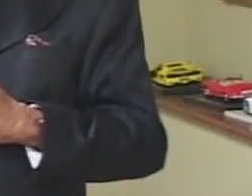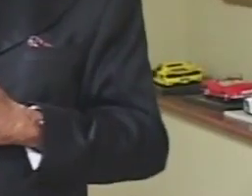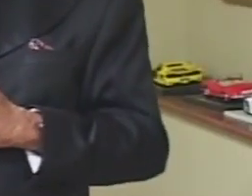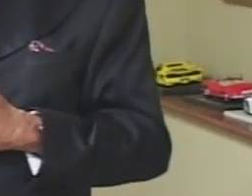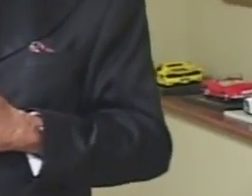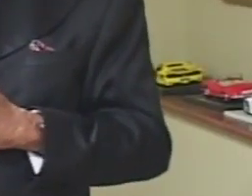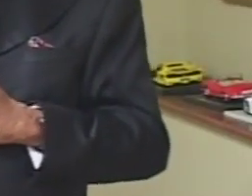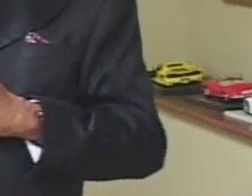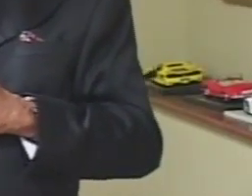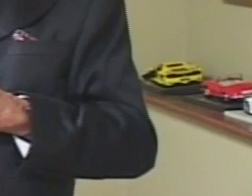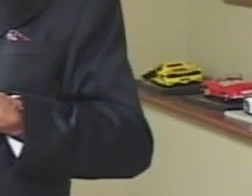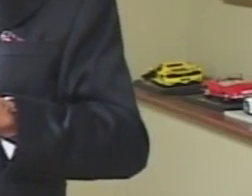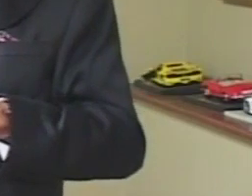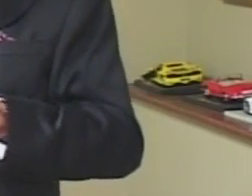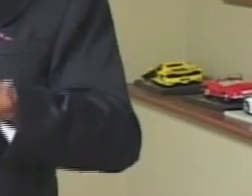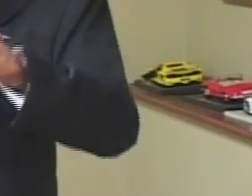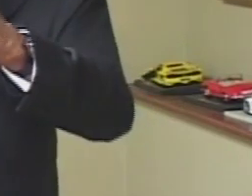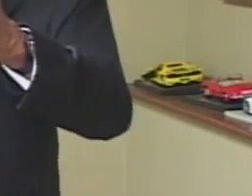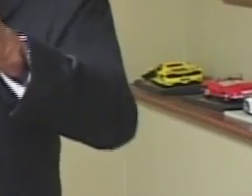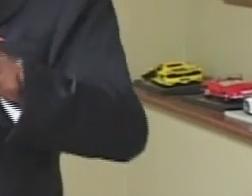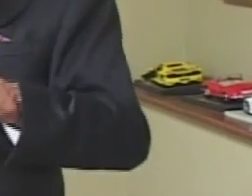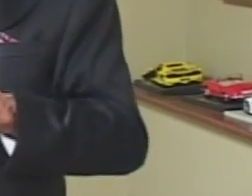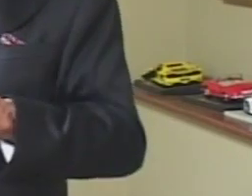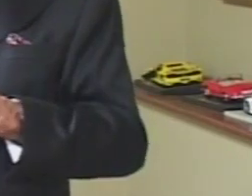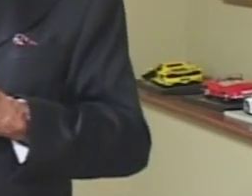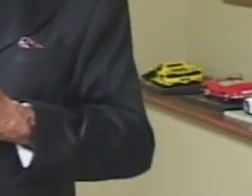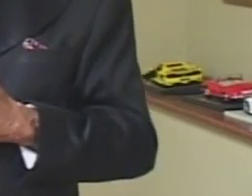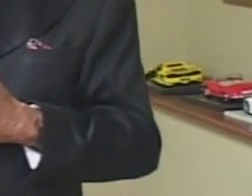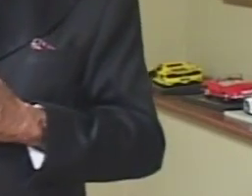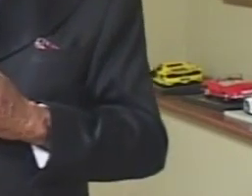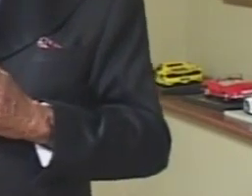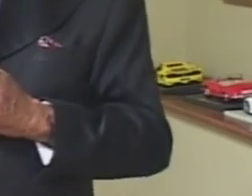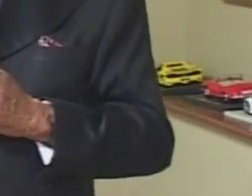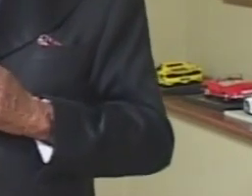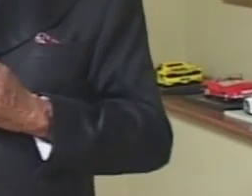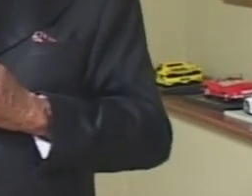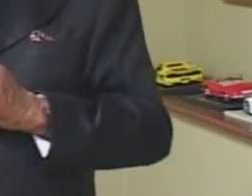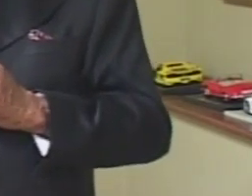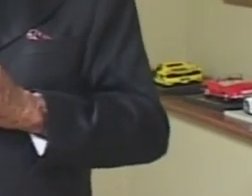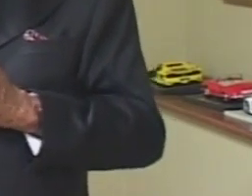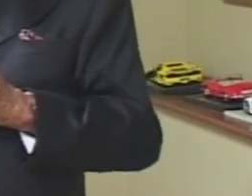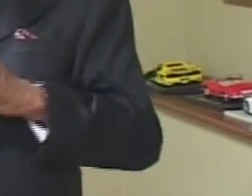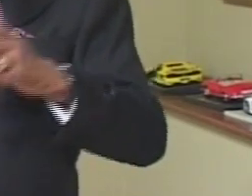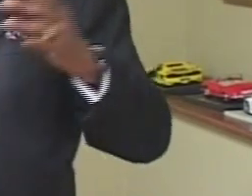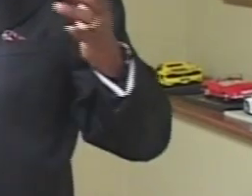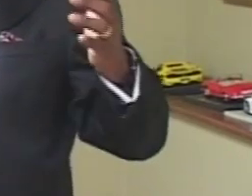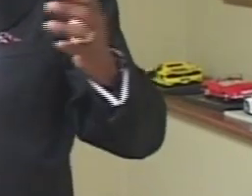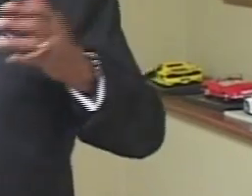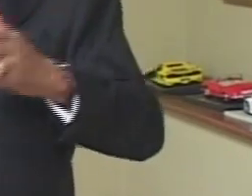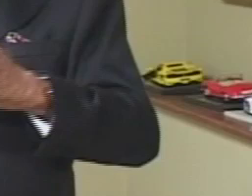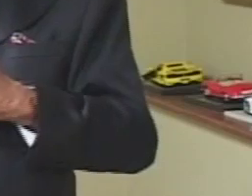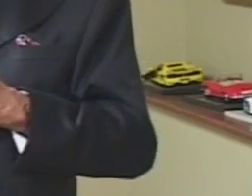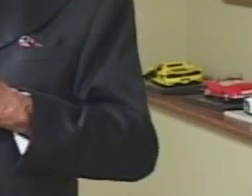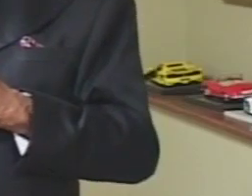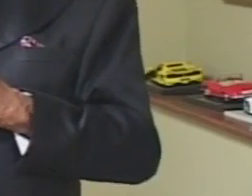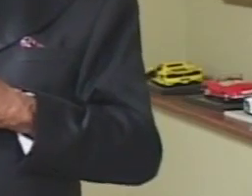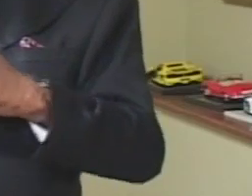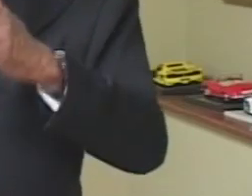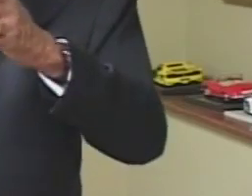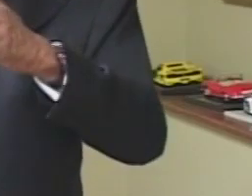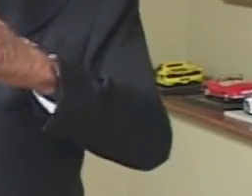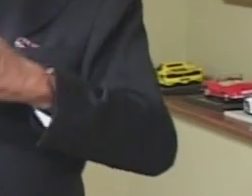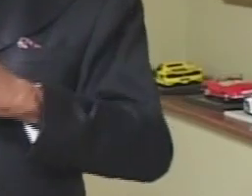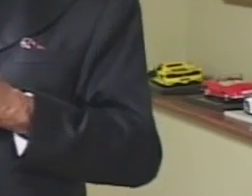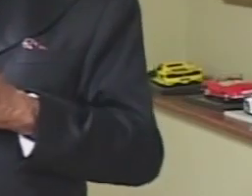partners, they're on the phones. They're waiting for your call. For those of you that need prayer, for whatever your challenge may